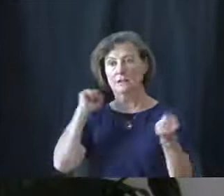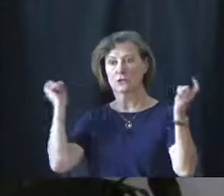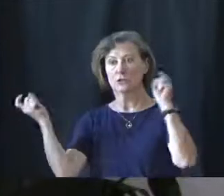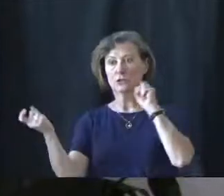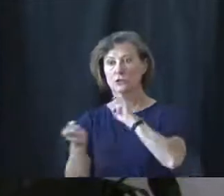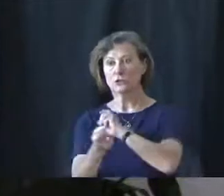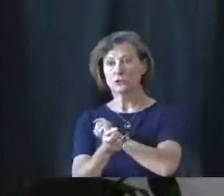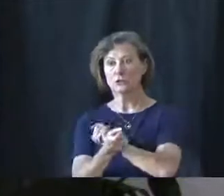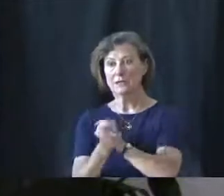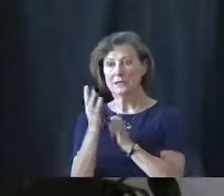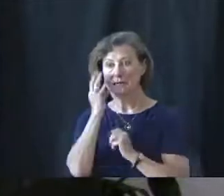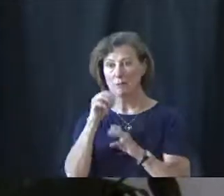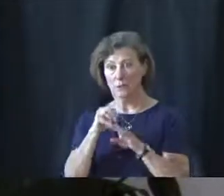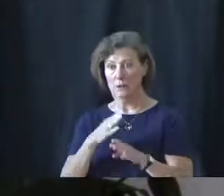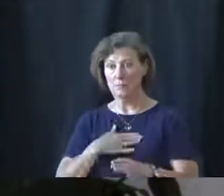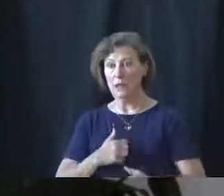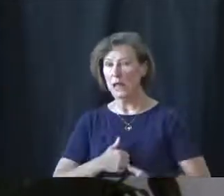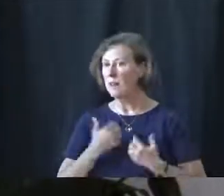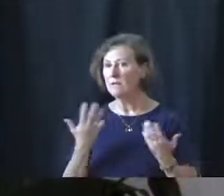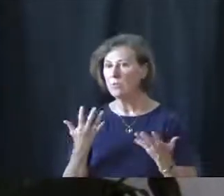my mother 6 years ago.